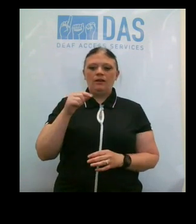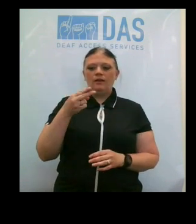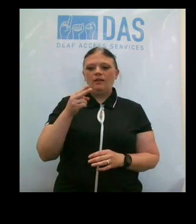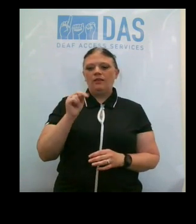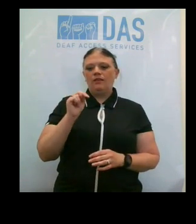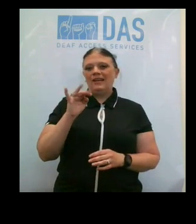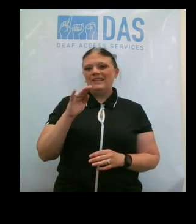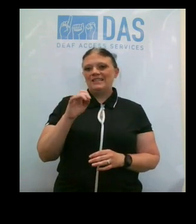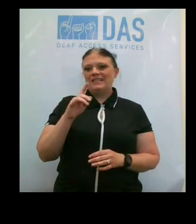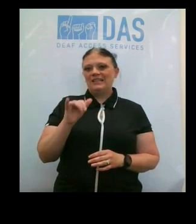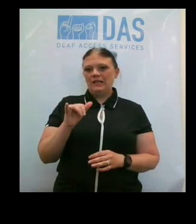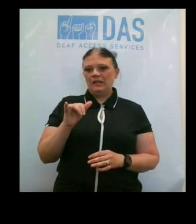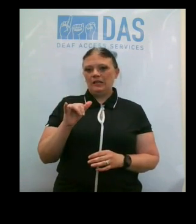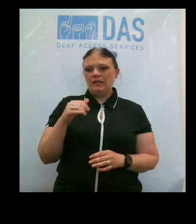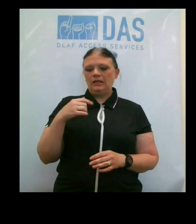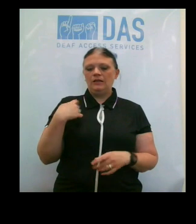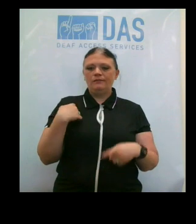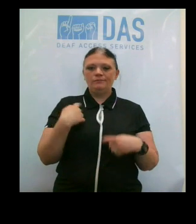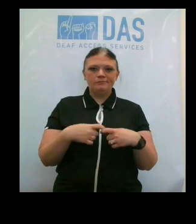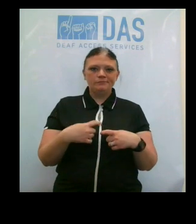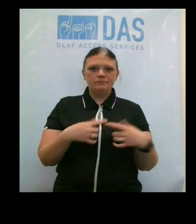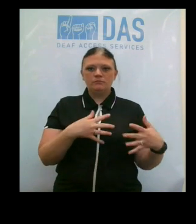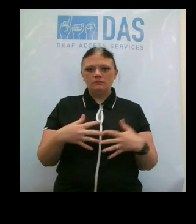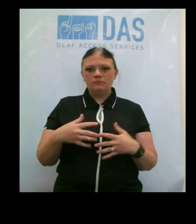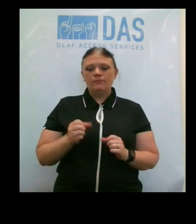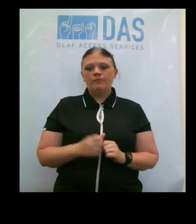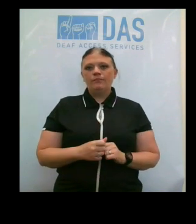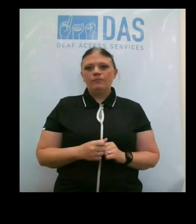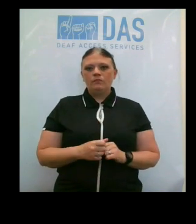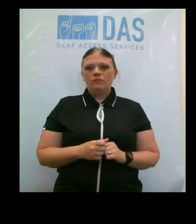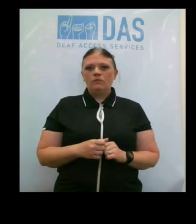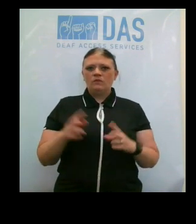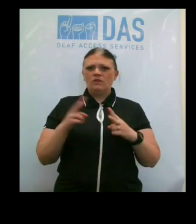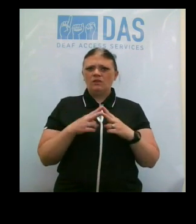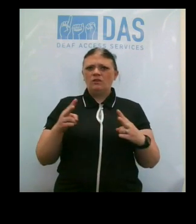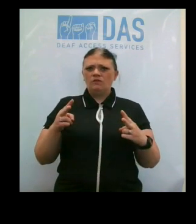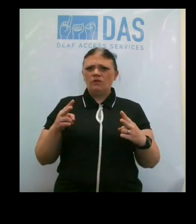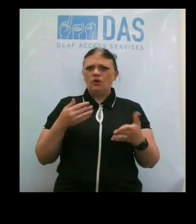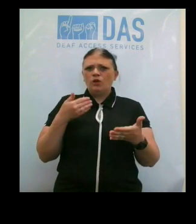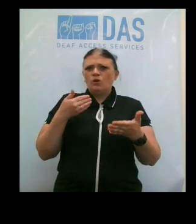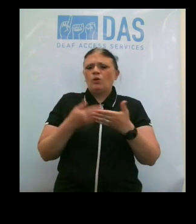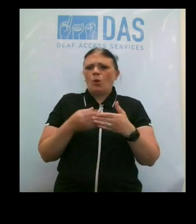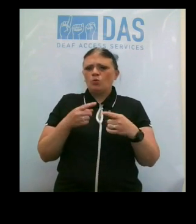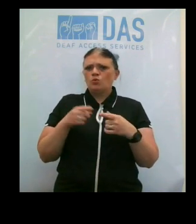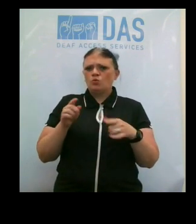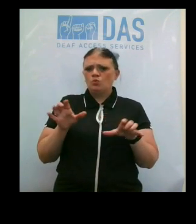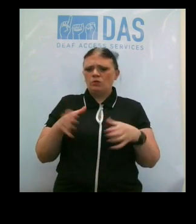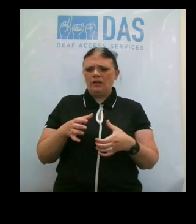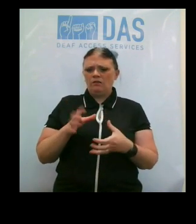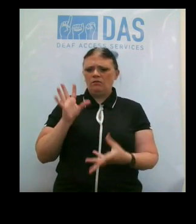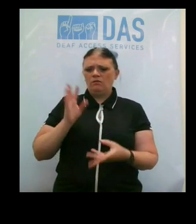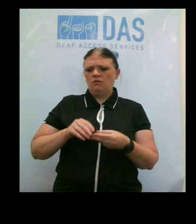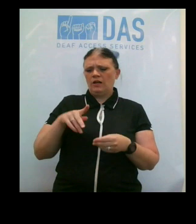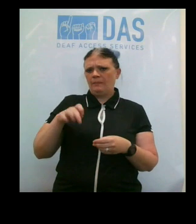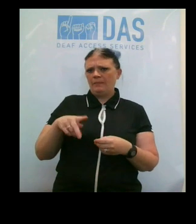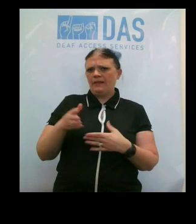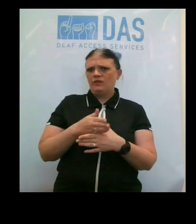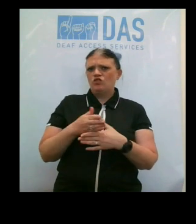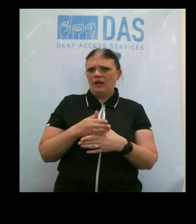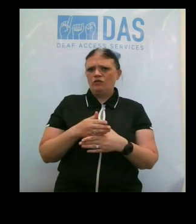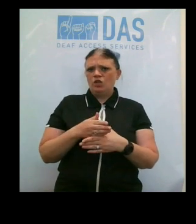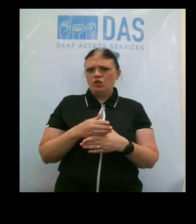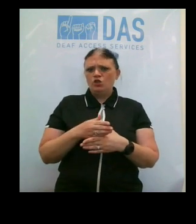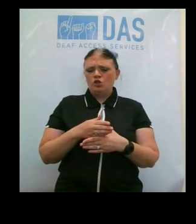with Hispanic/Latino. And this has really gotten very close to what the population averages are for Erie County. For a while